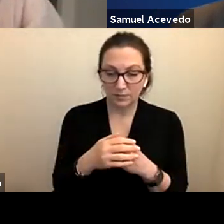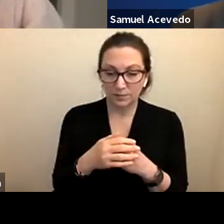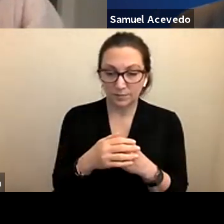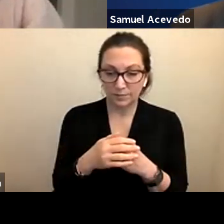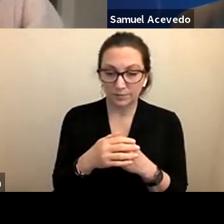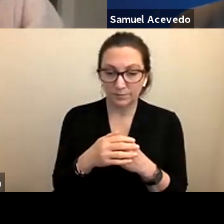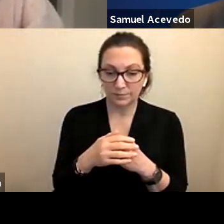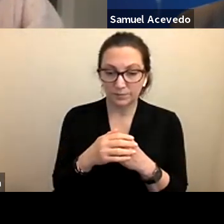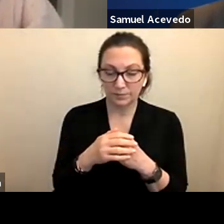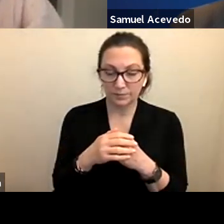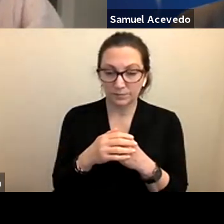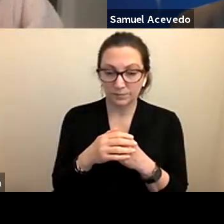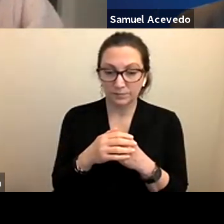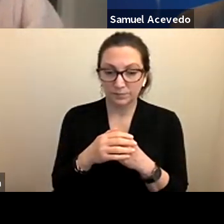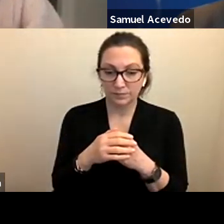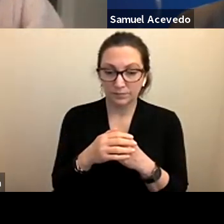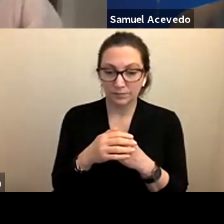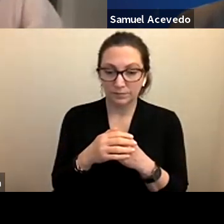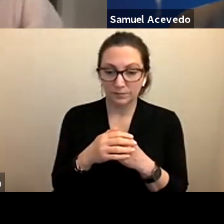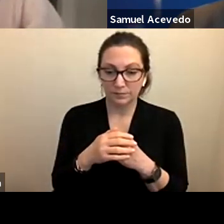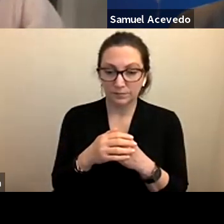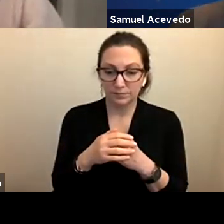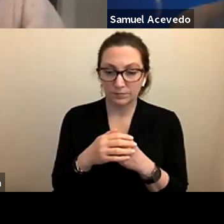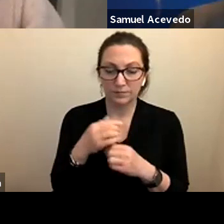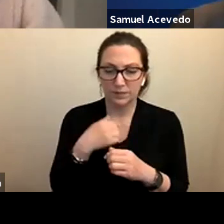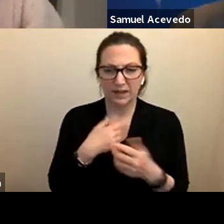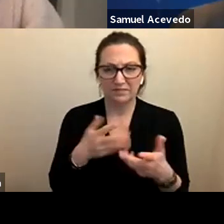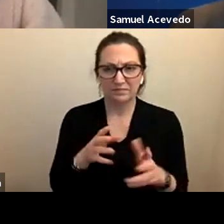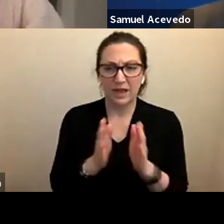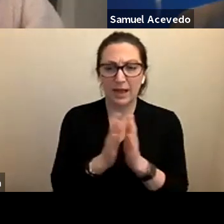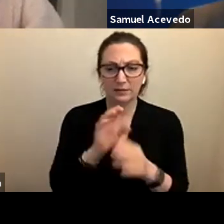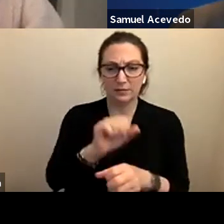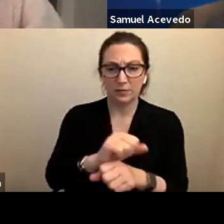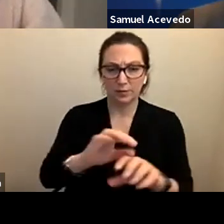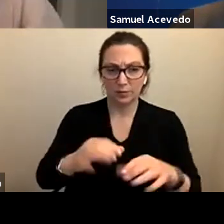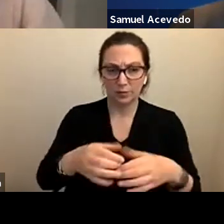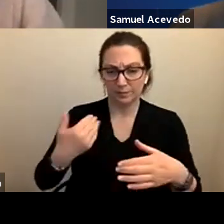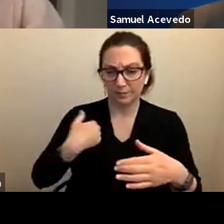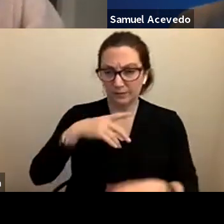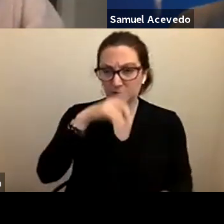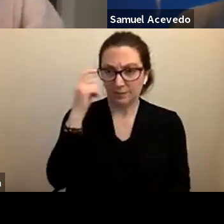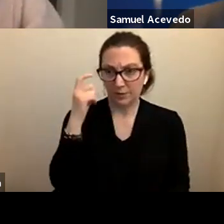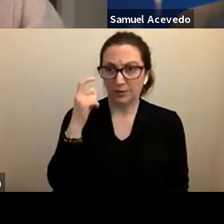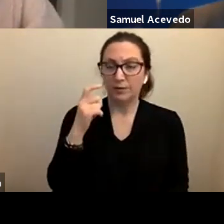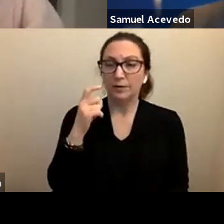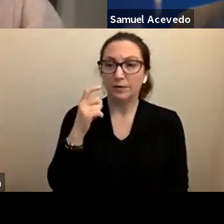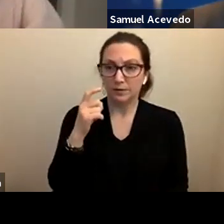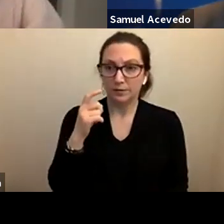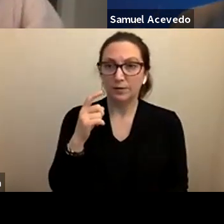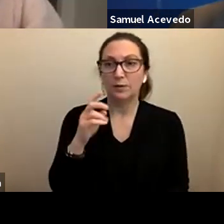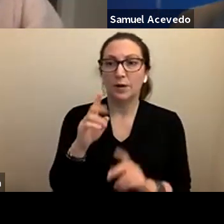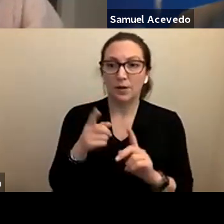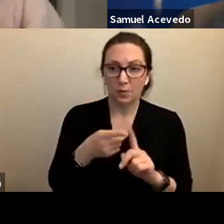is one that I think I asked the working group this summer as we entered into